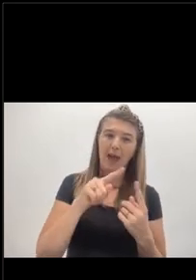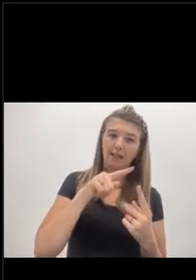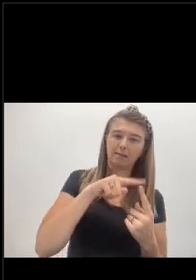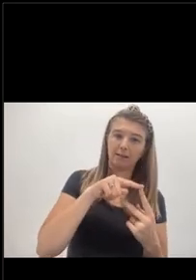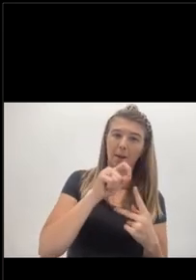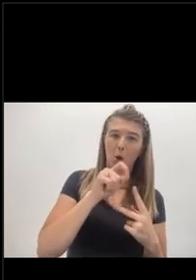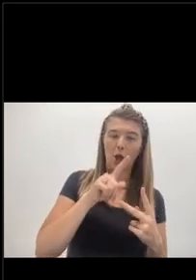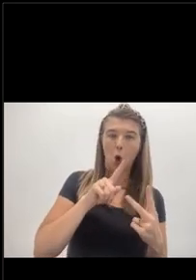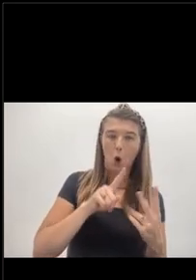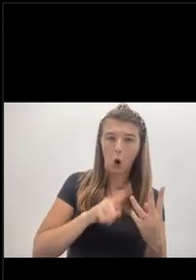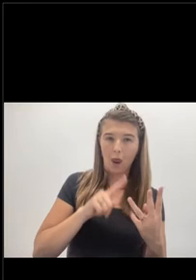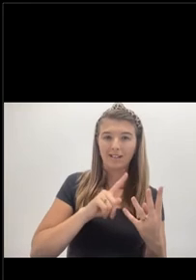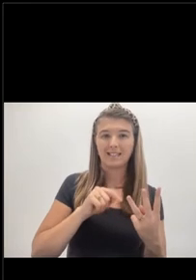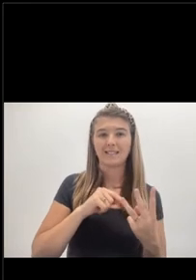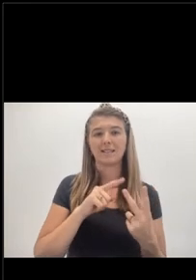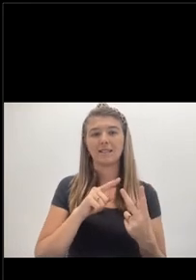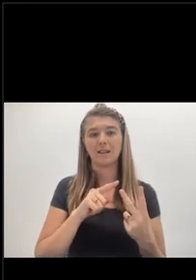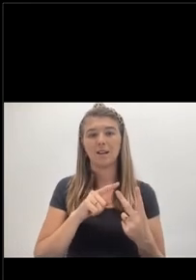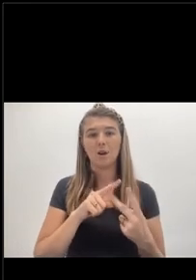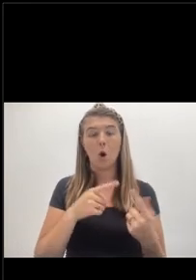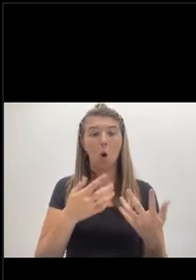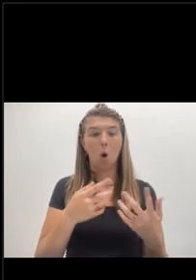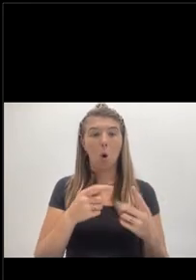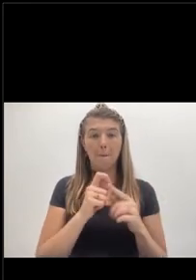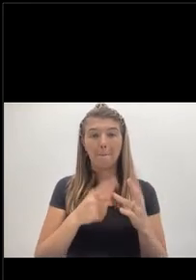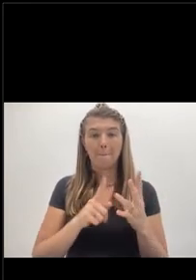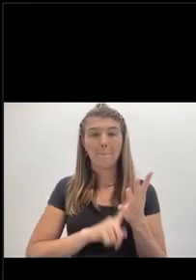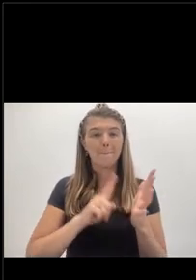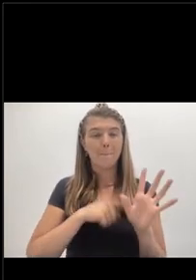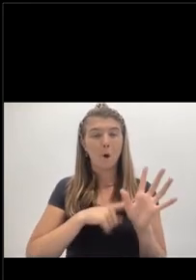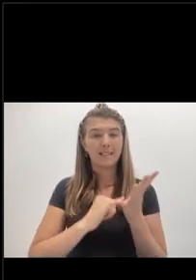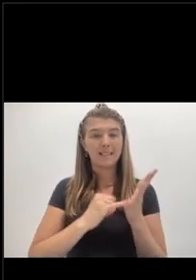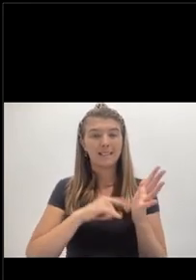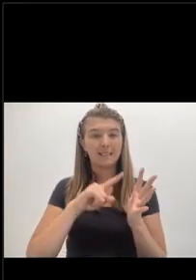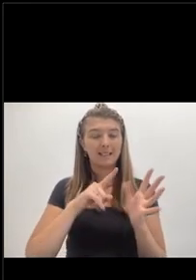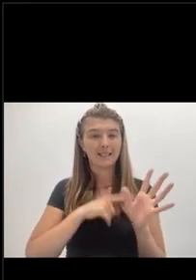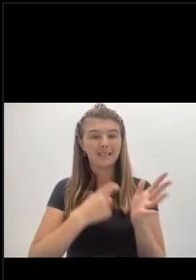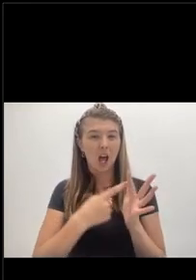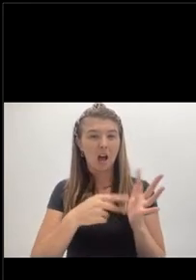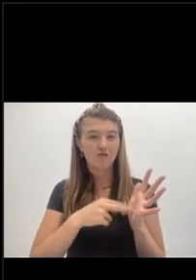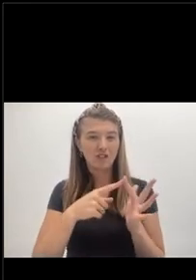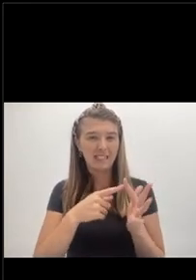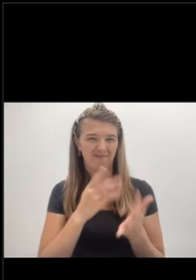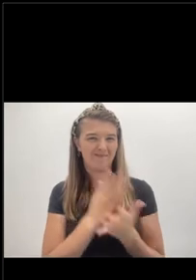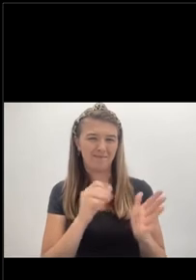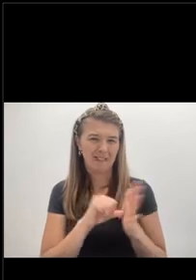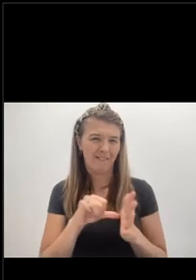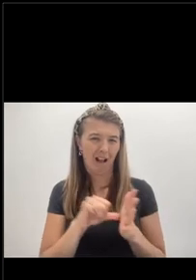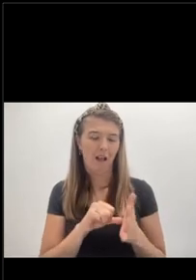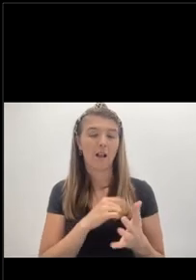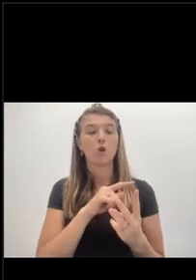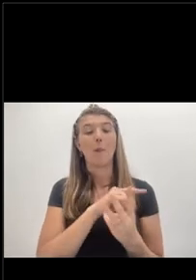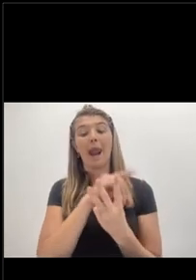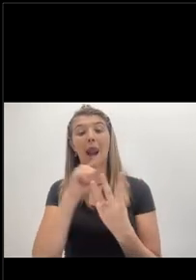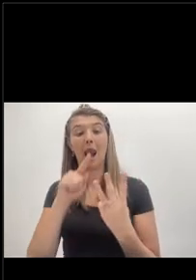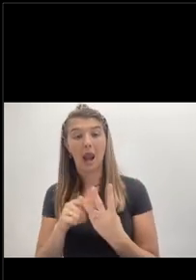example, polystyrene or PMMA. And then as the last class, we have something